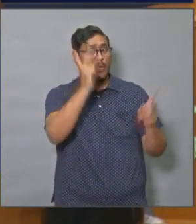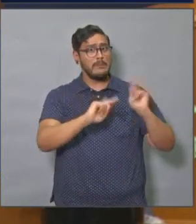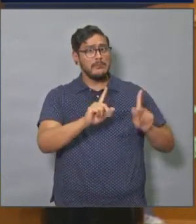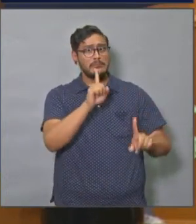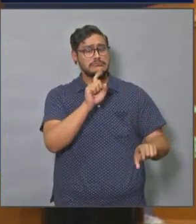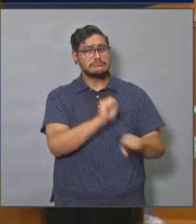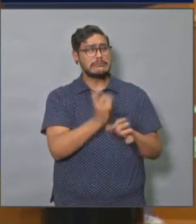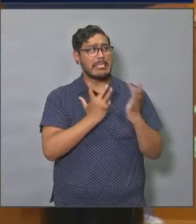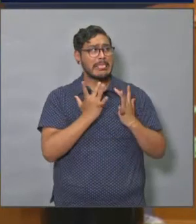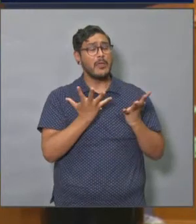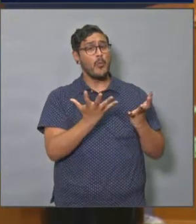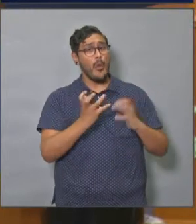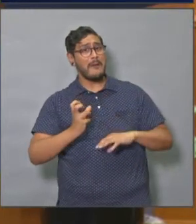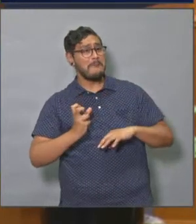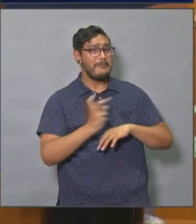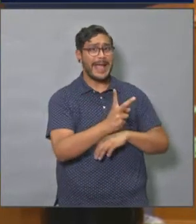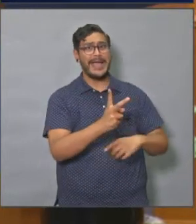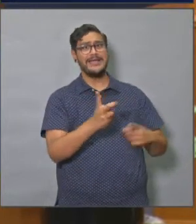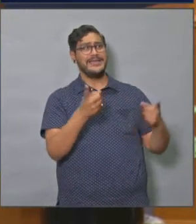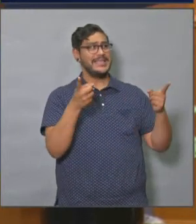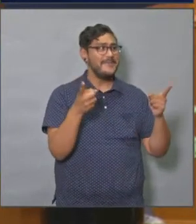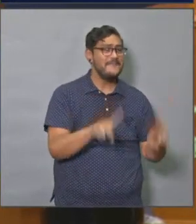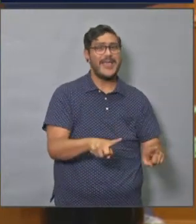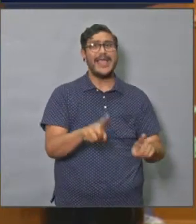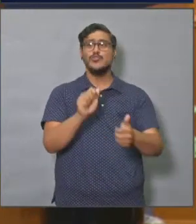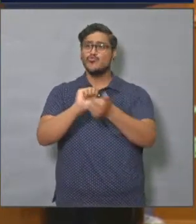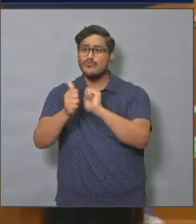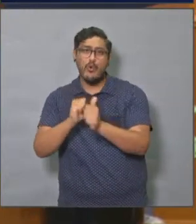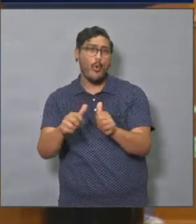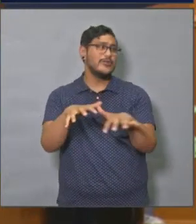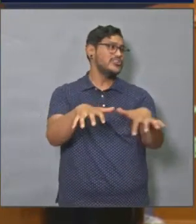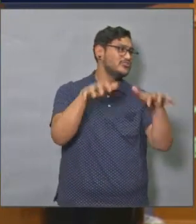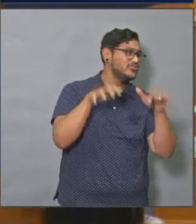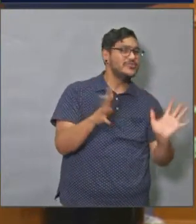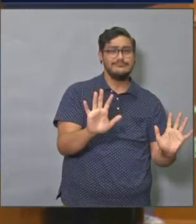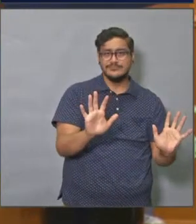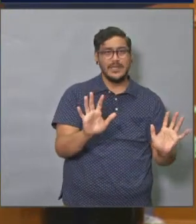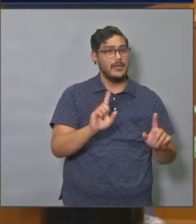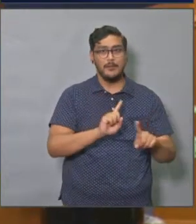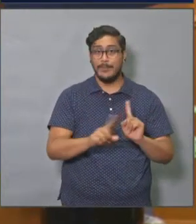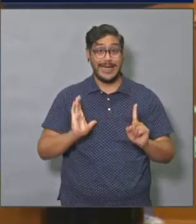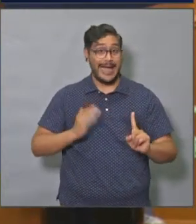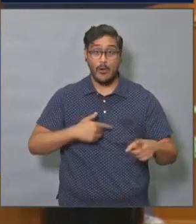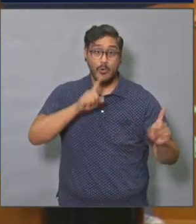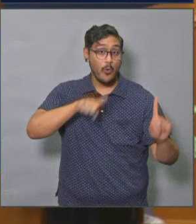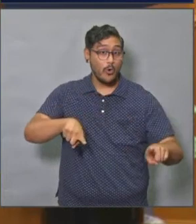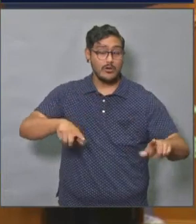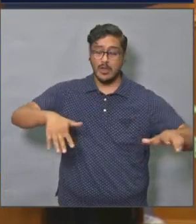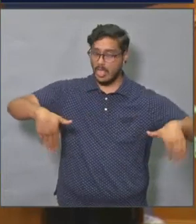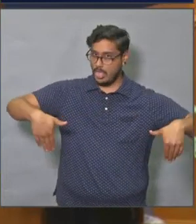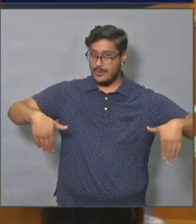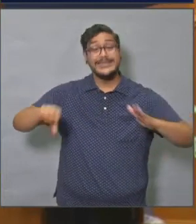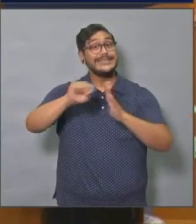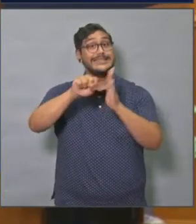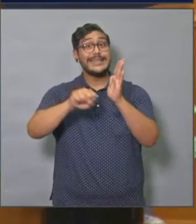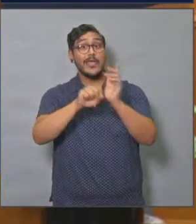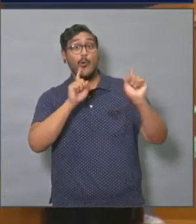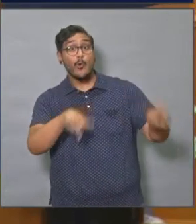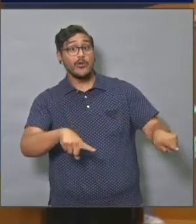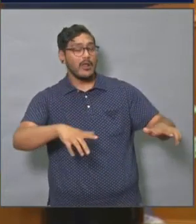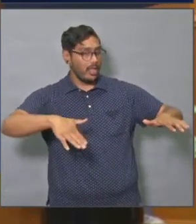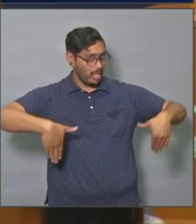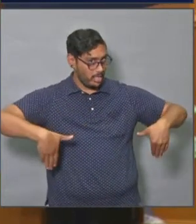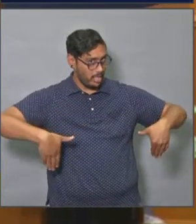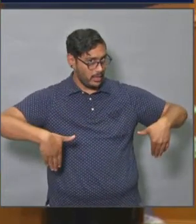to events, but that is not in our health officer order, nor is it in the state health officer order. So again, I would ask that